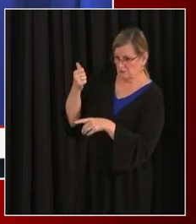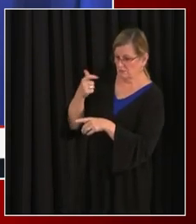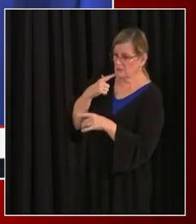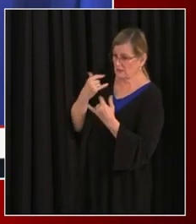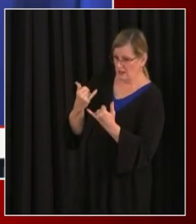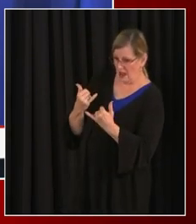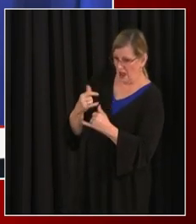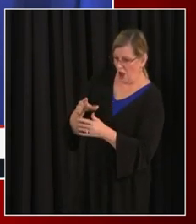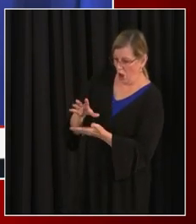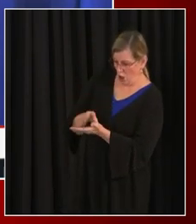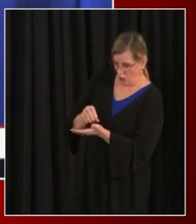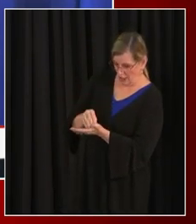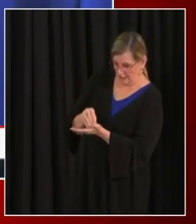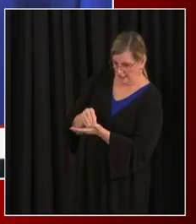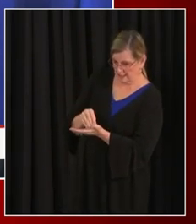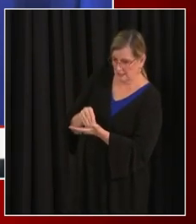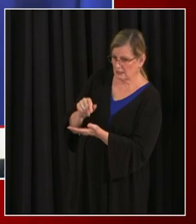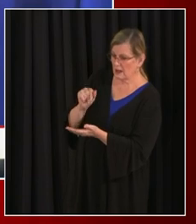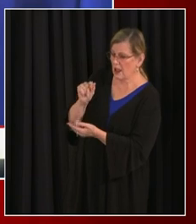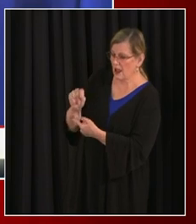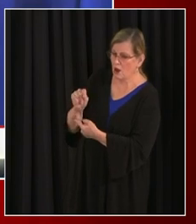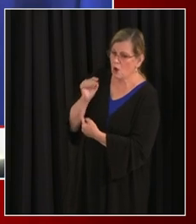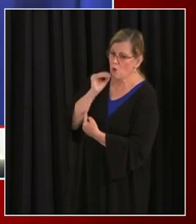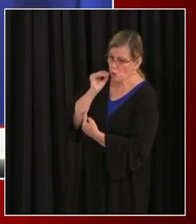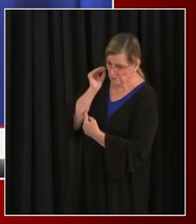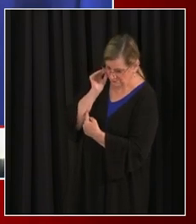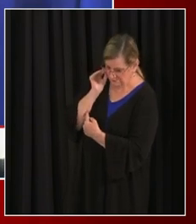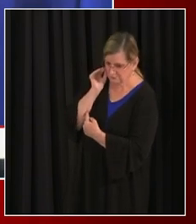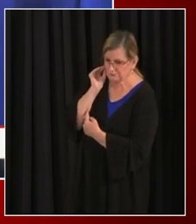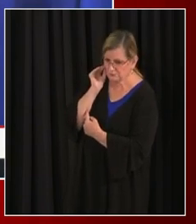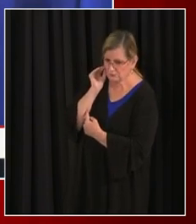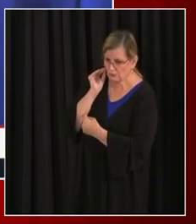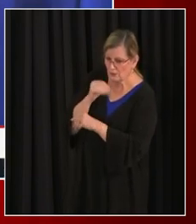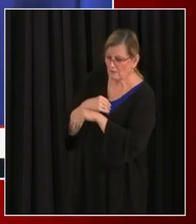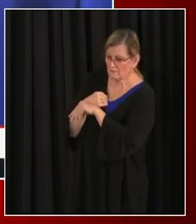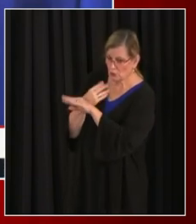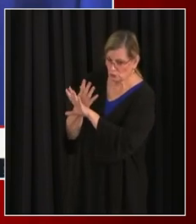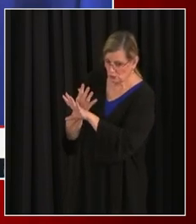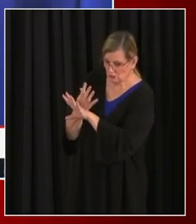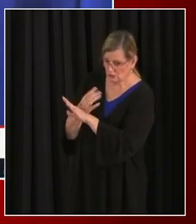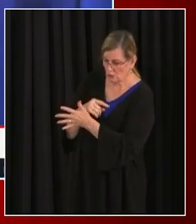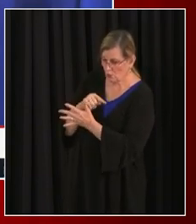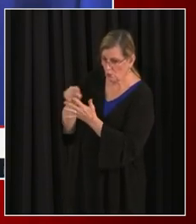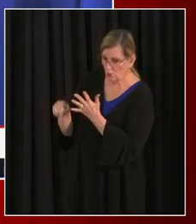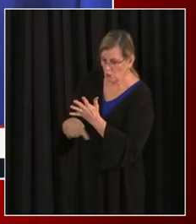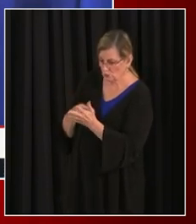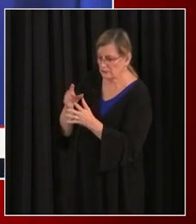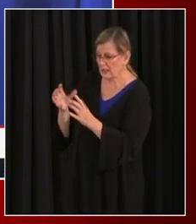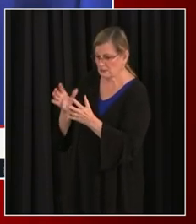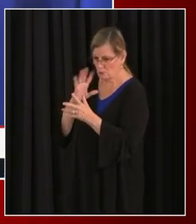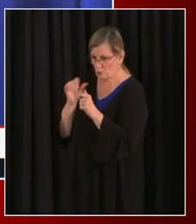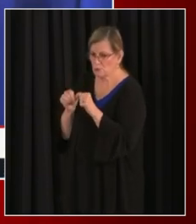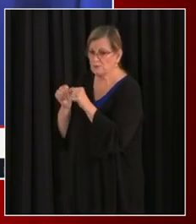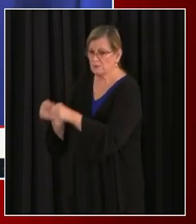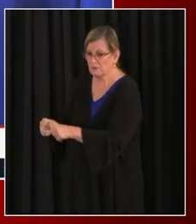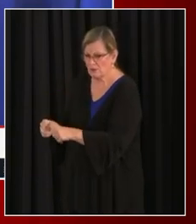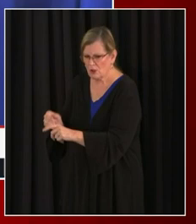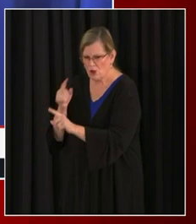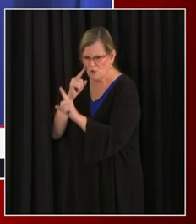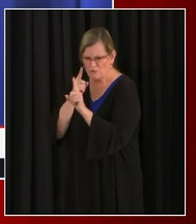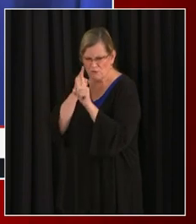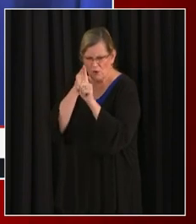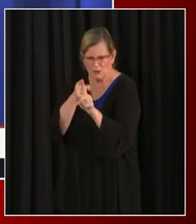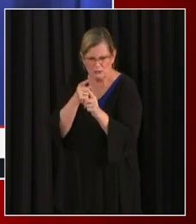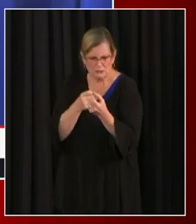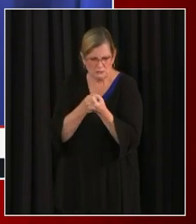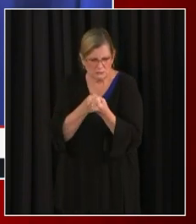currently learning at home remotely, those classes will continue. However, there are targeted supports that can